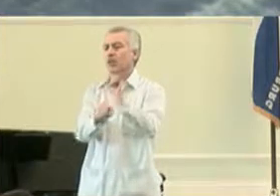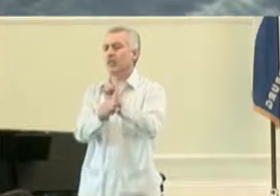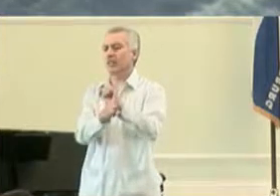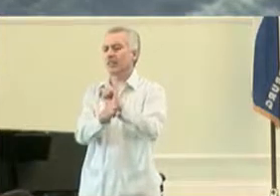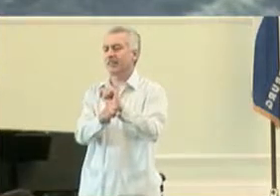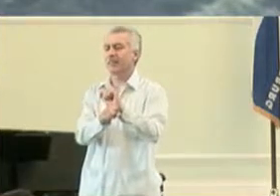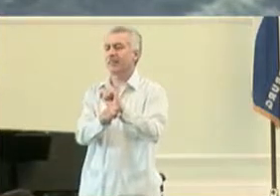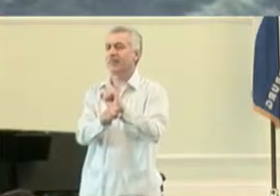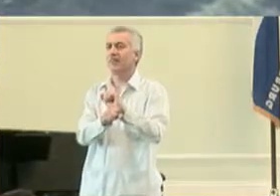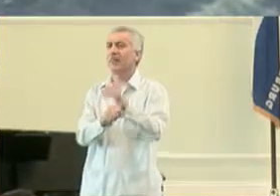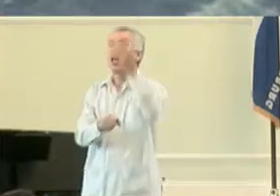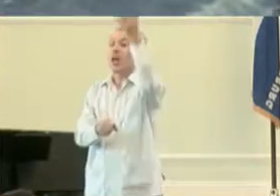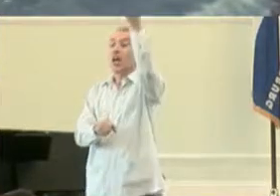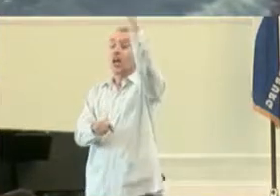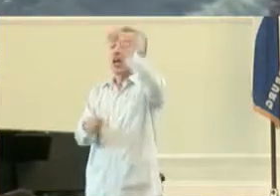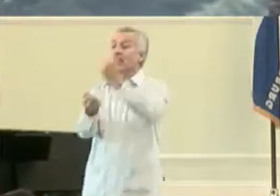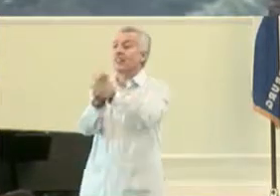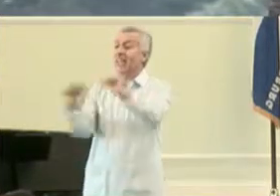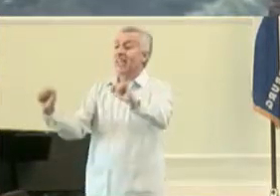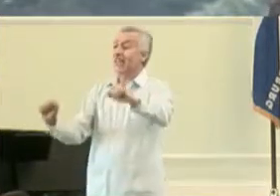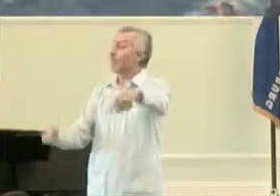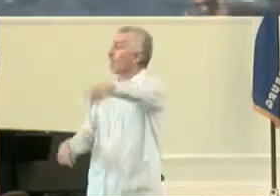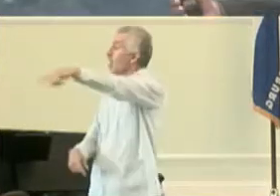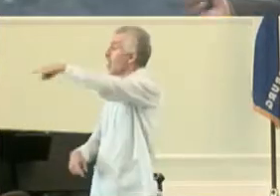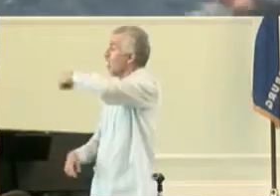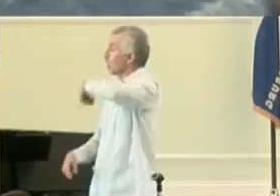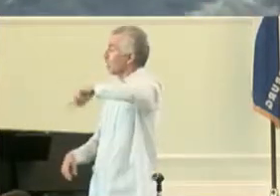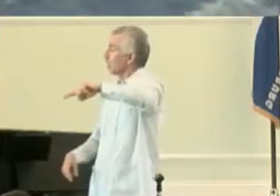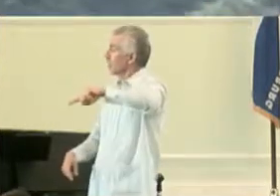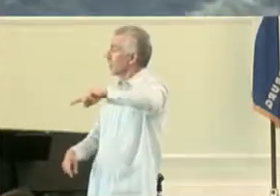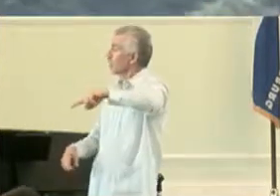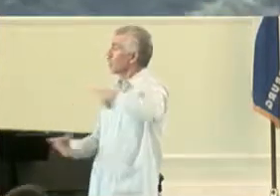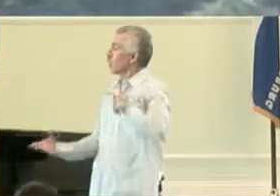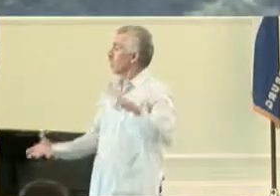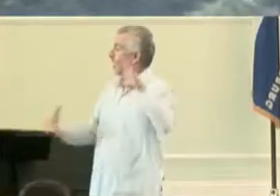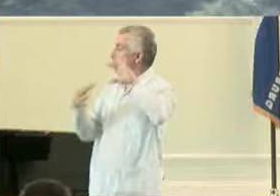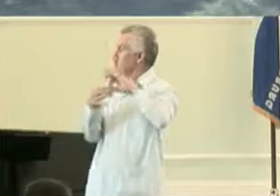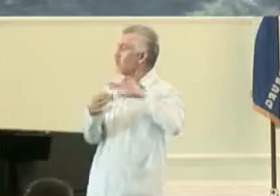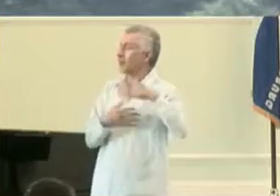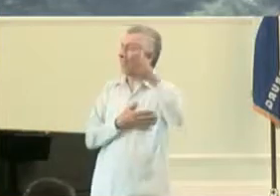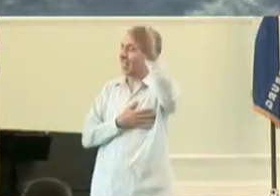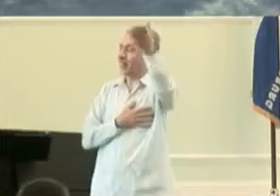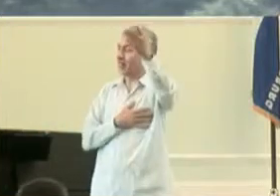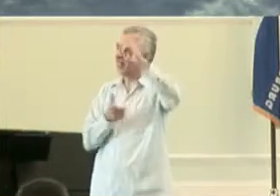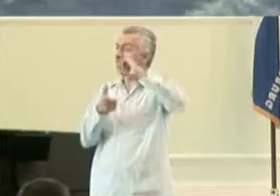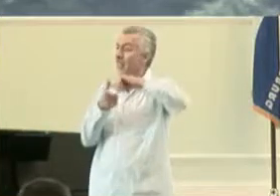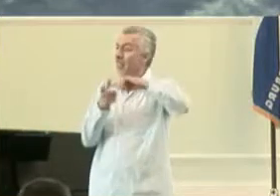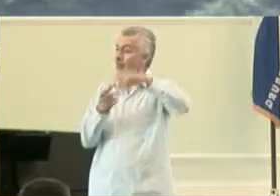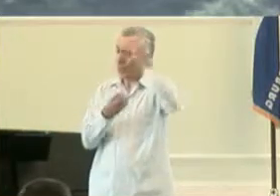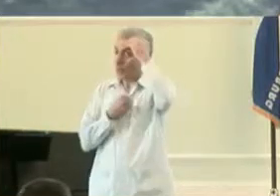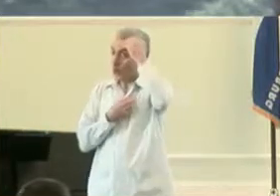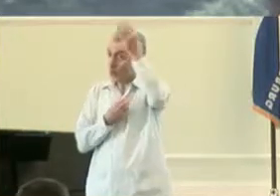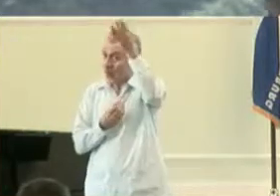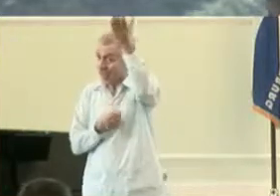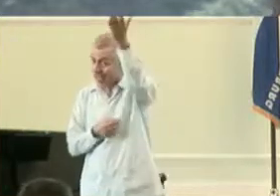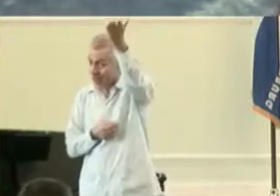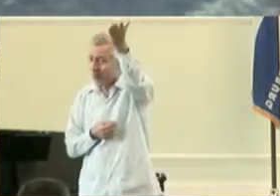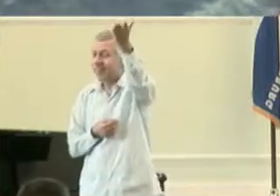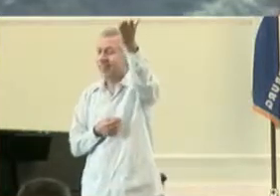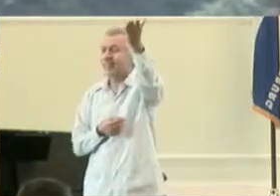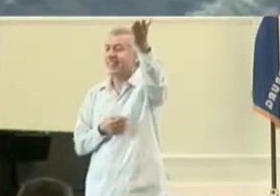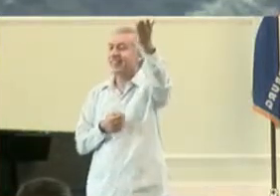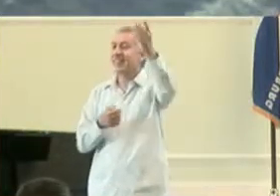God saved his people to bring them to himself so that they could obey him. But